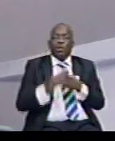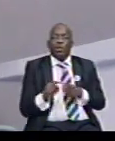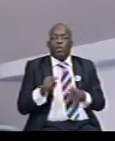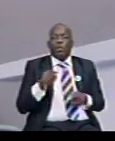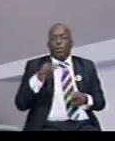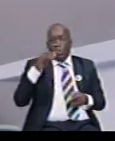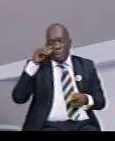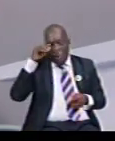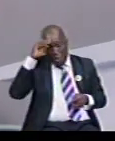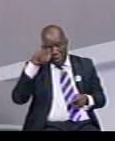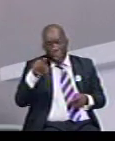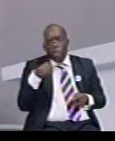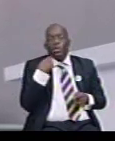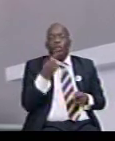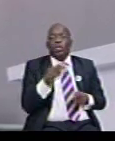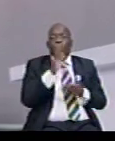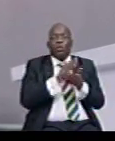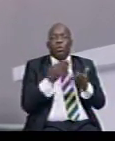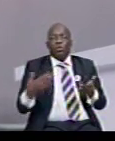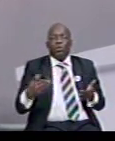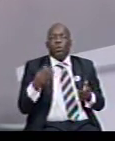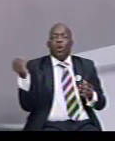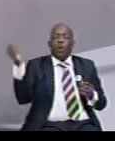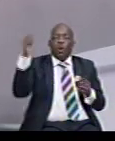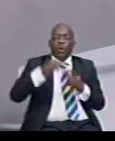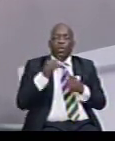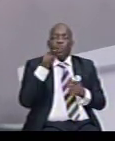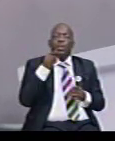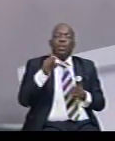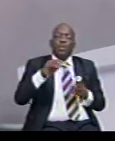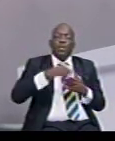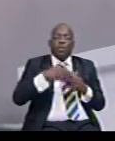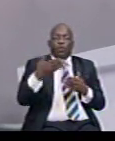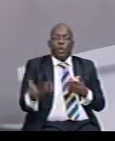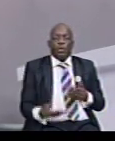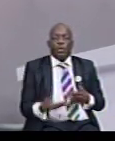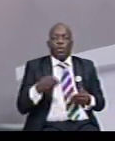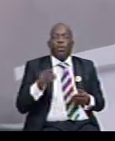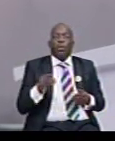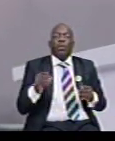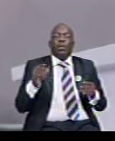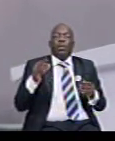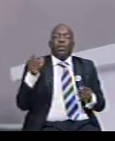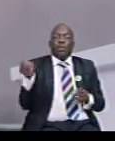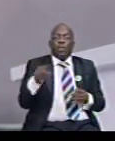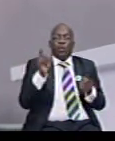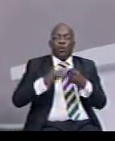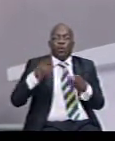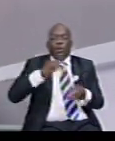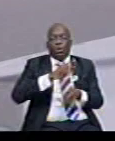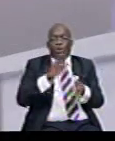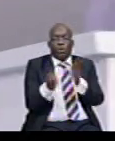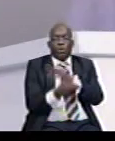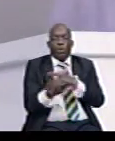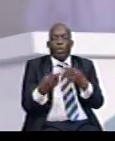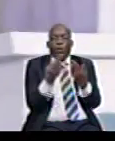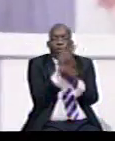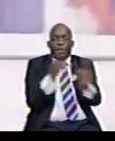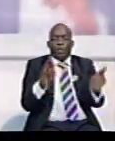something, until he invited them into repentance. Nothing happened. And